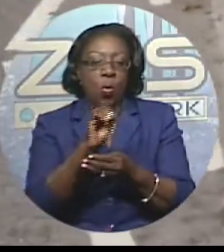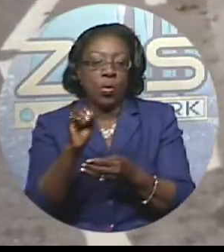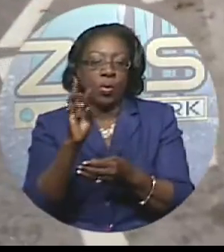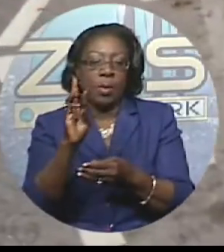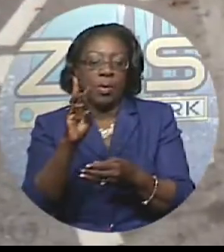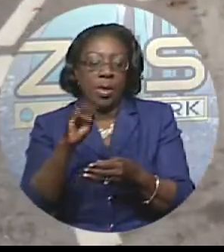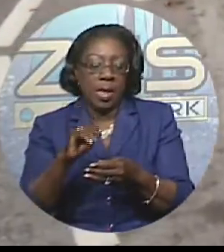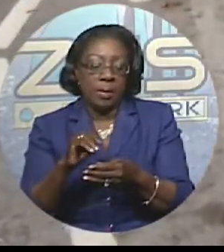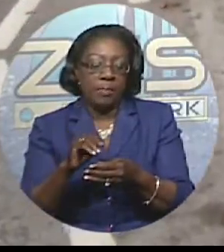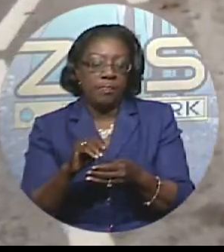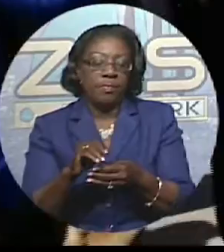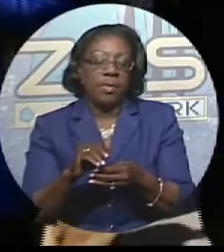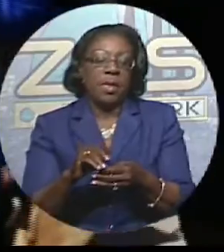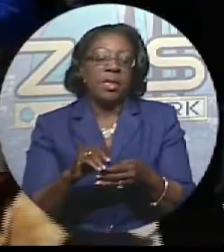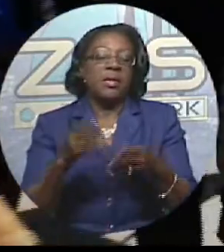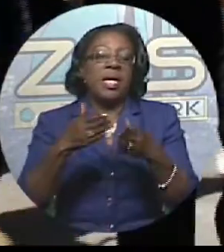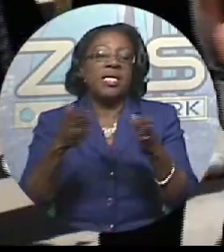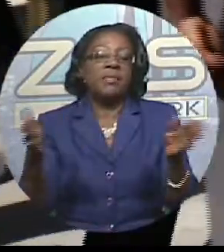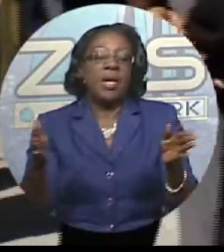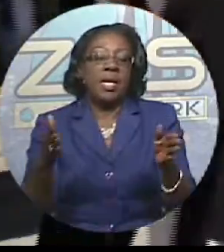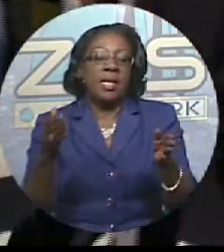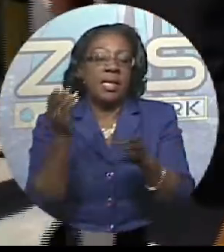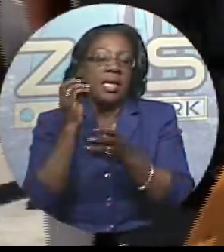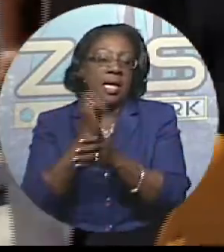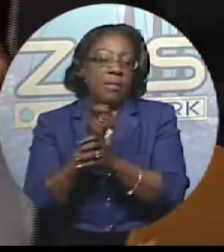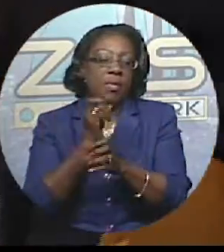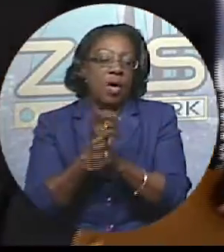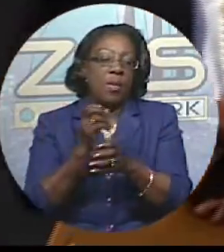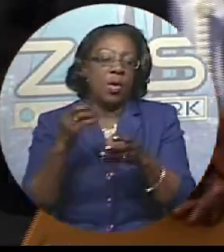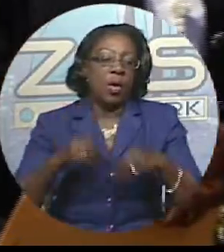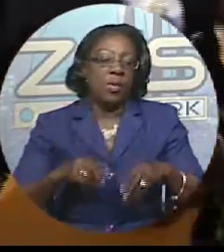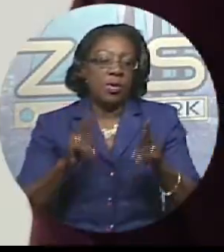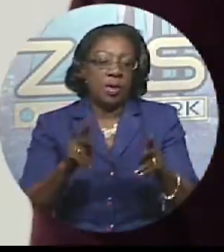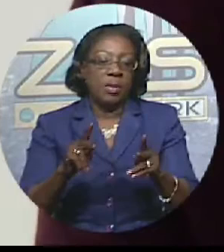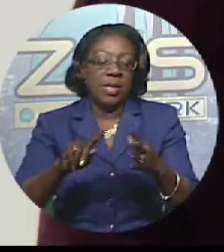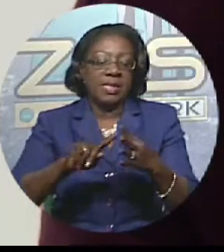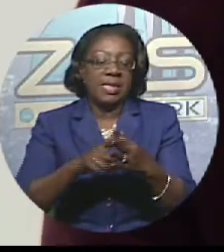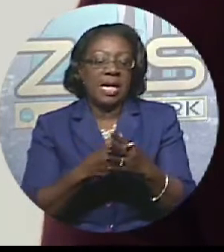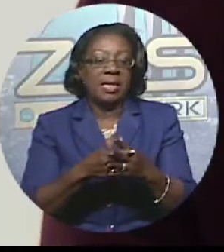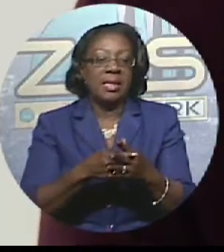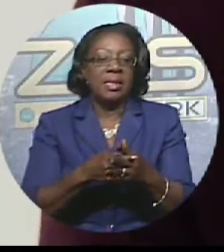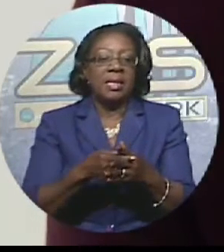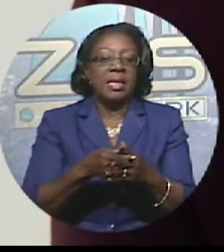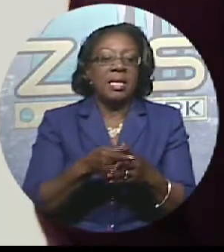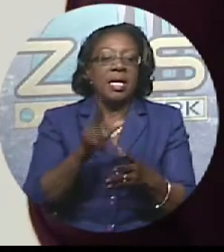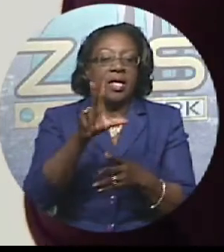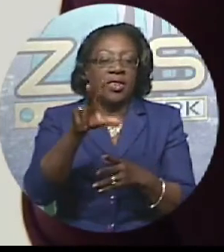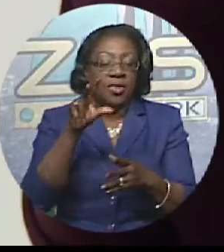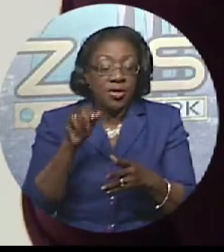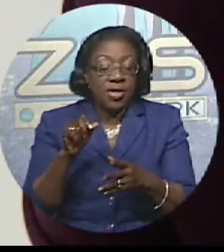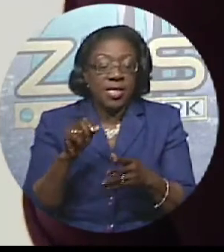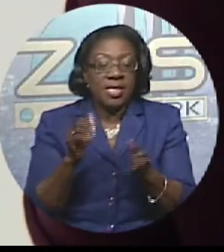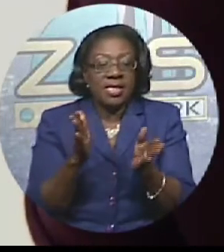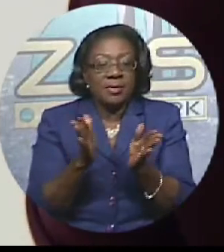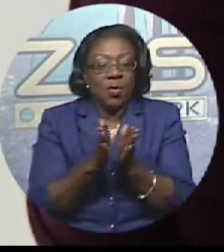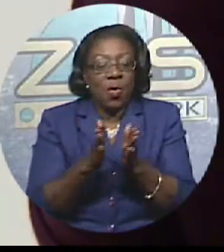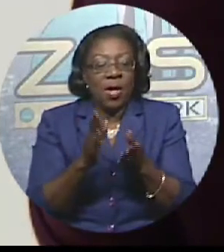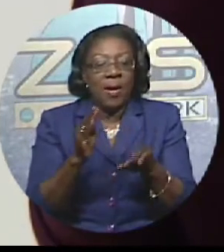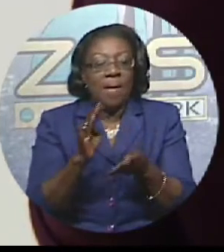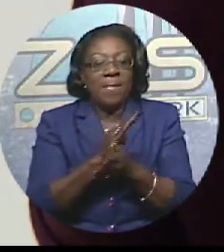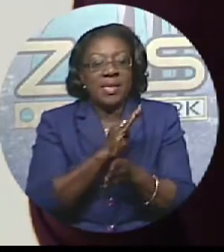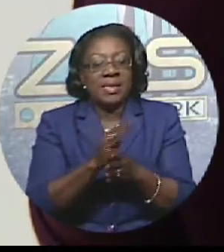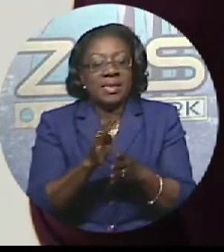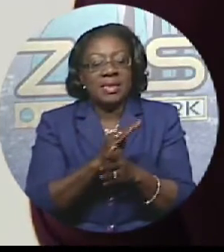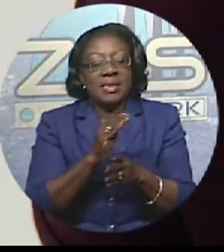expand employment opportunities in the country by starting 30 companies annually. We want to, you know, to teach Bahamians how